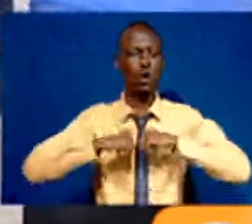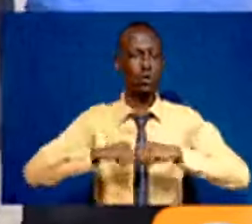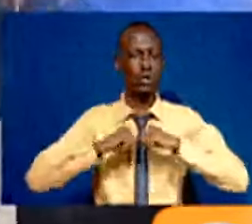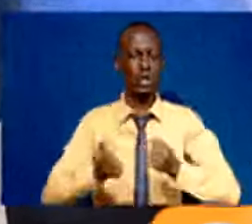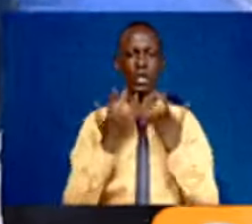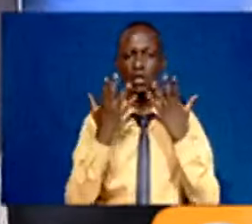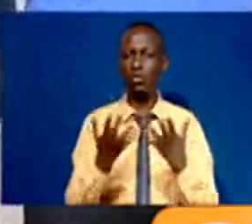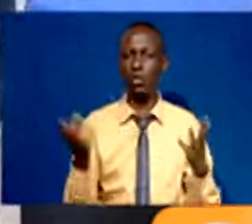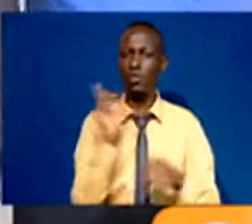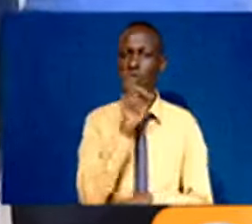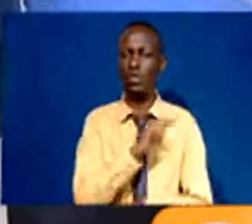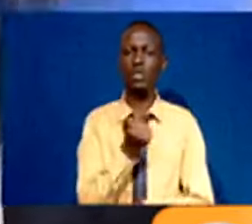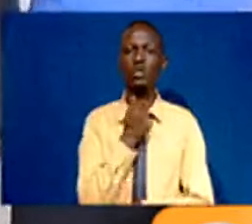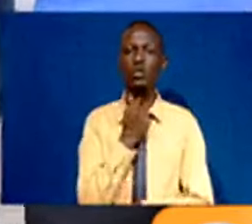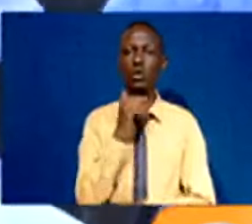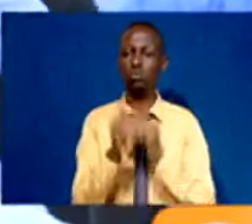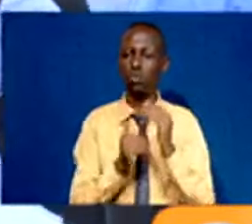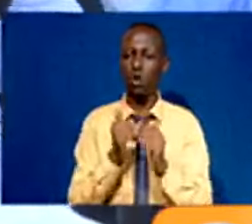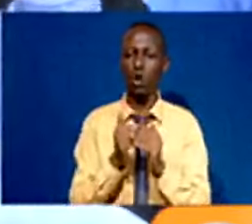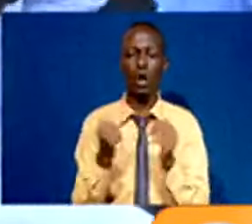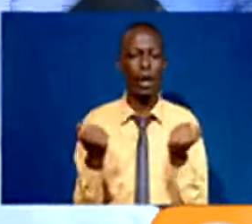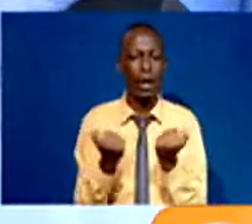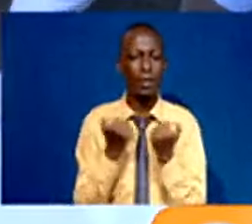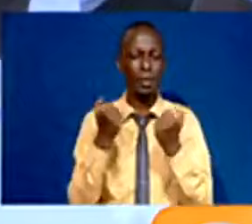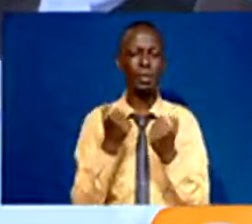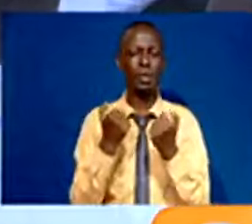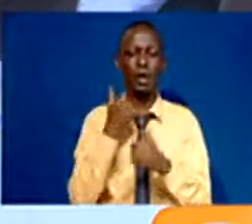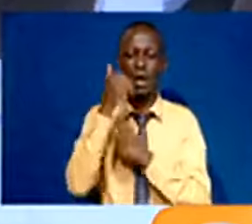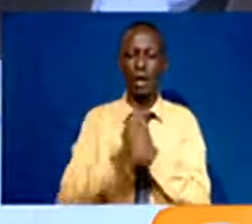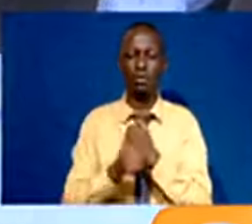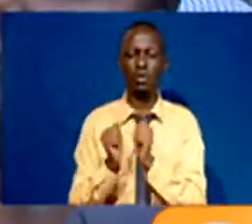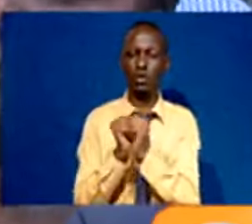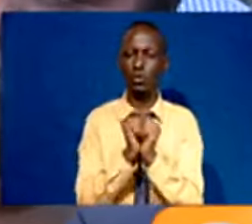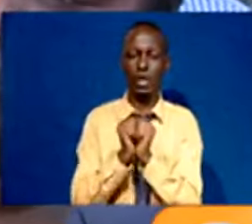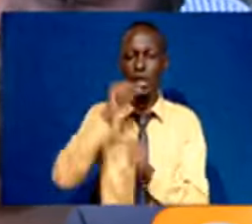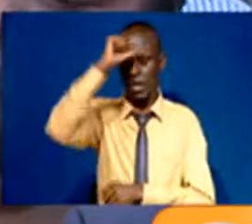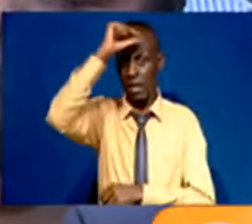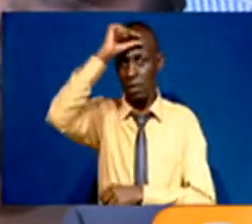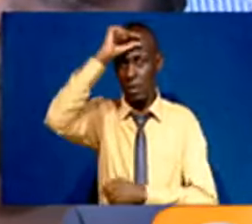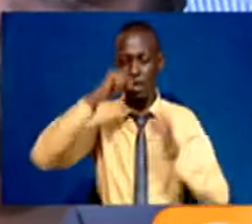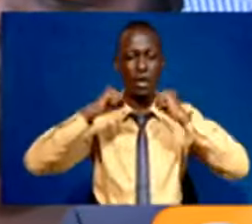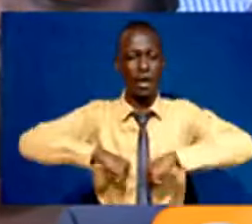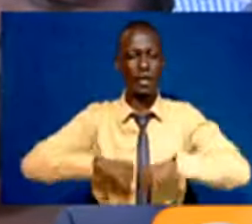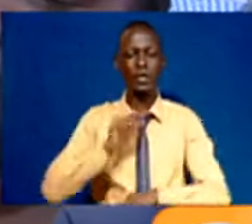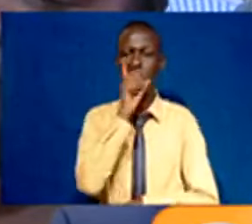According to KMPDU, all these will only happen after an agreement with the employer. Despite the strike,